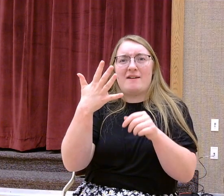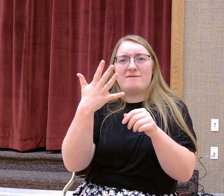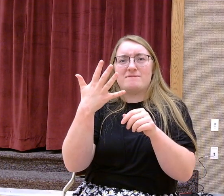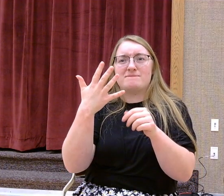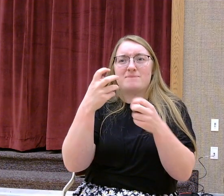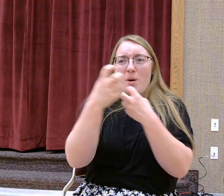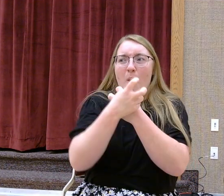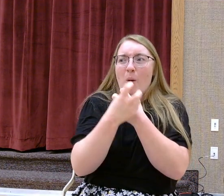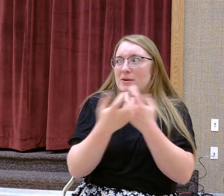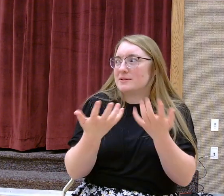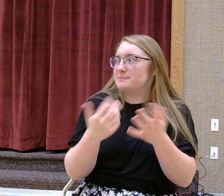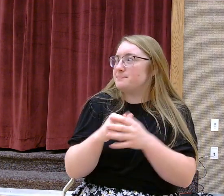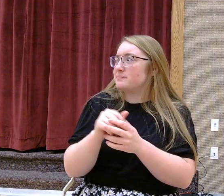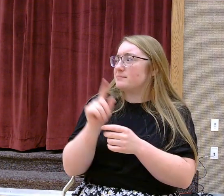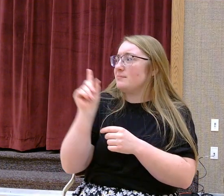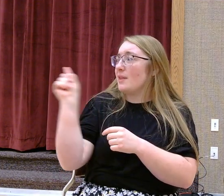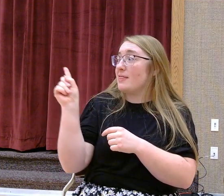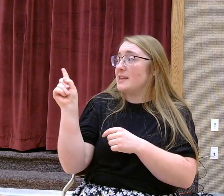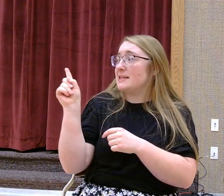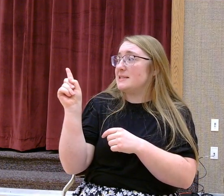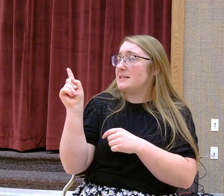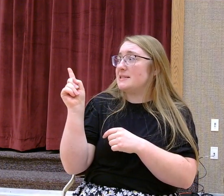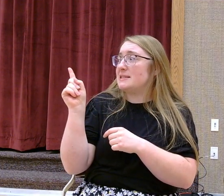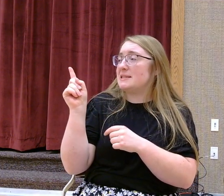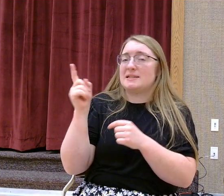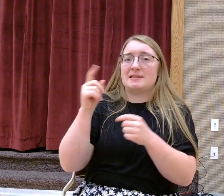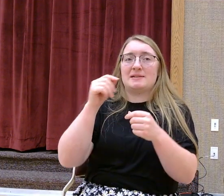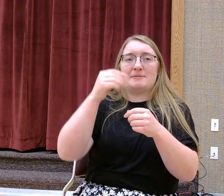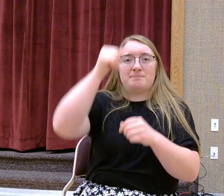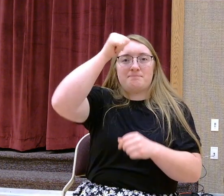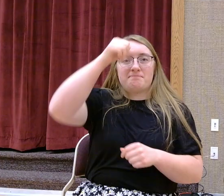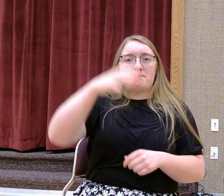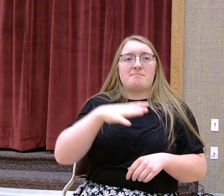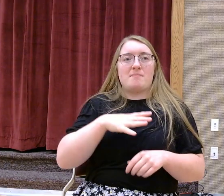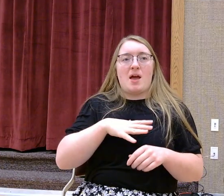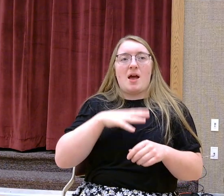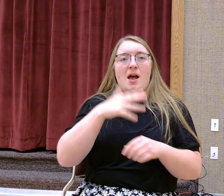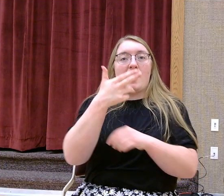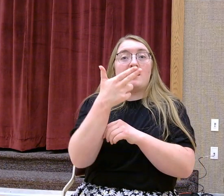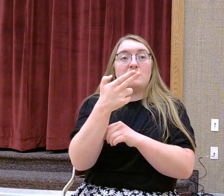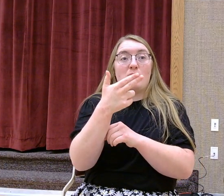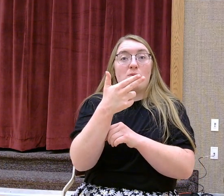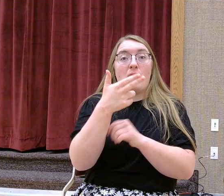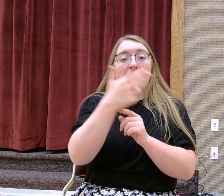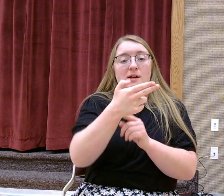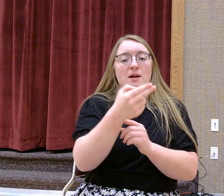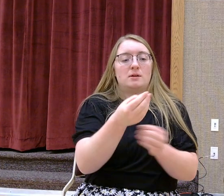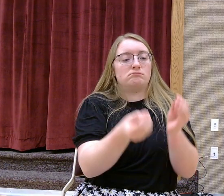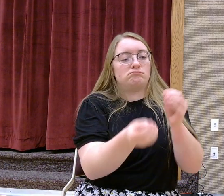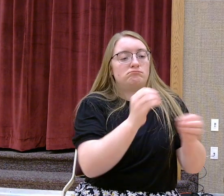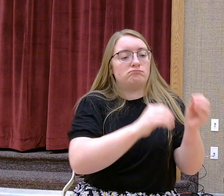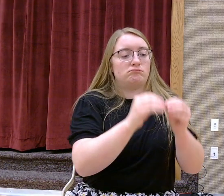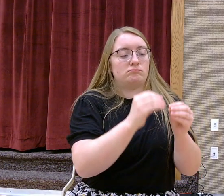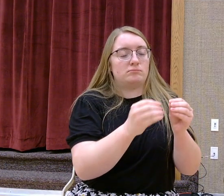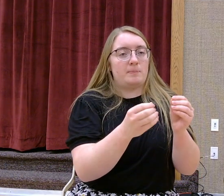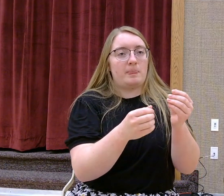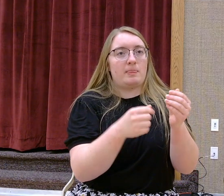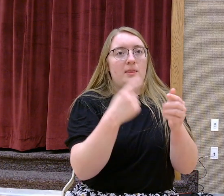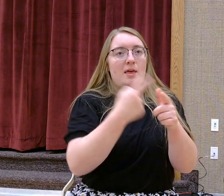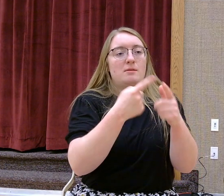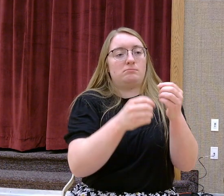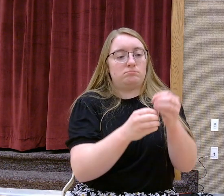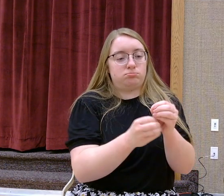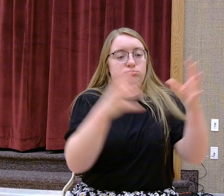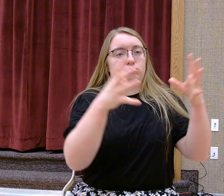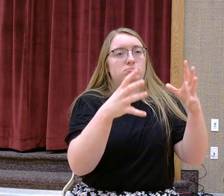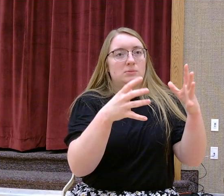Okay. This is a guy loading his gun. Went off in his hand. Okay, kind of not too bad on the bone.